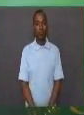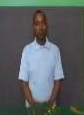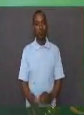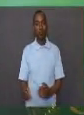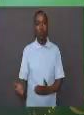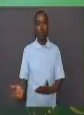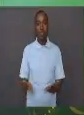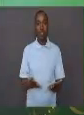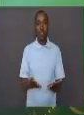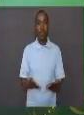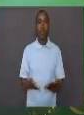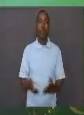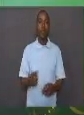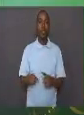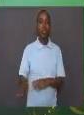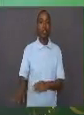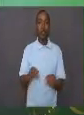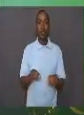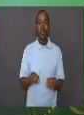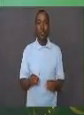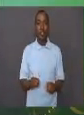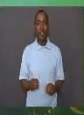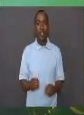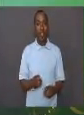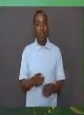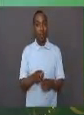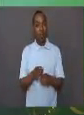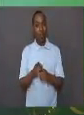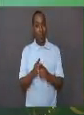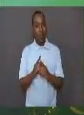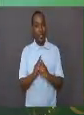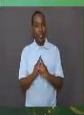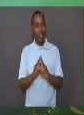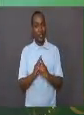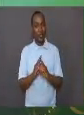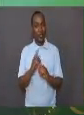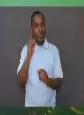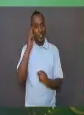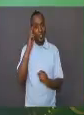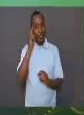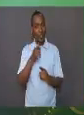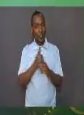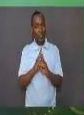Welcome back, students. Were you able to think of an example?